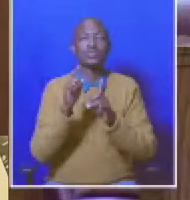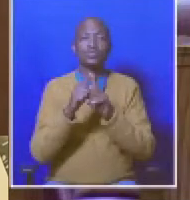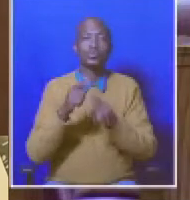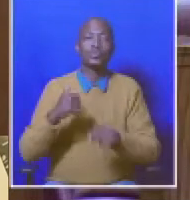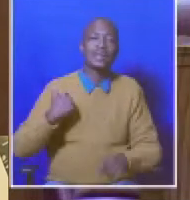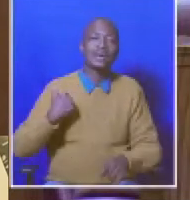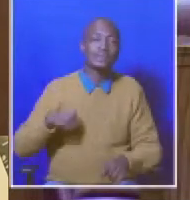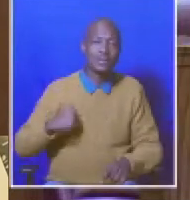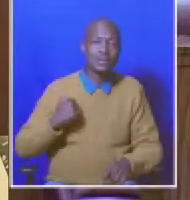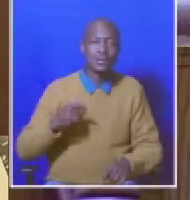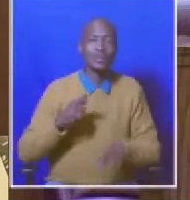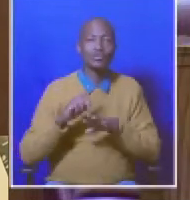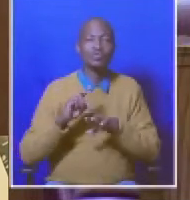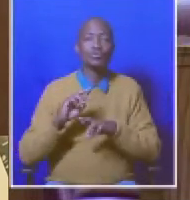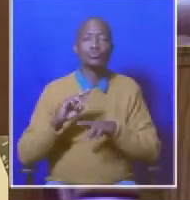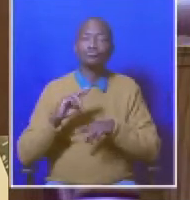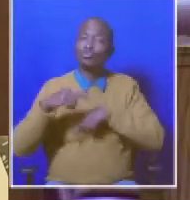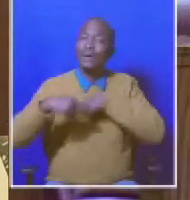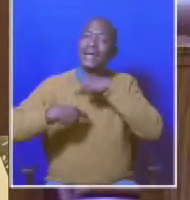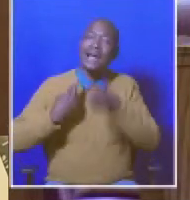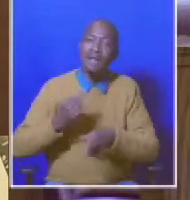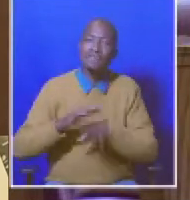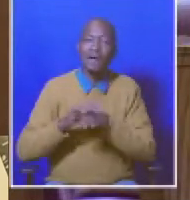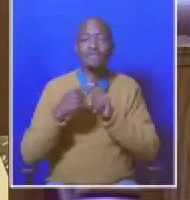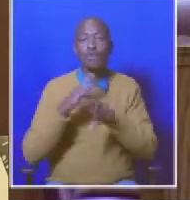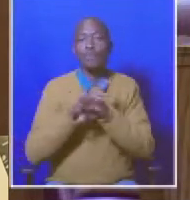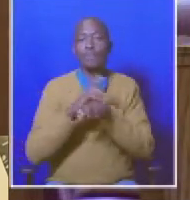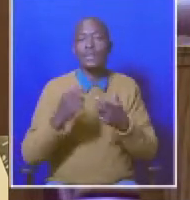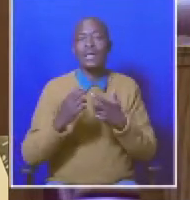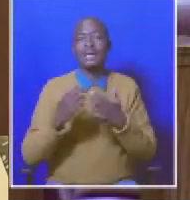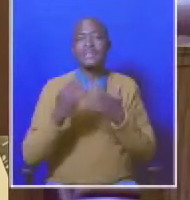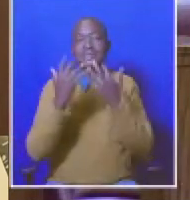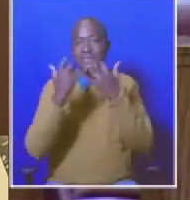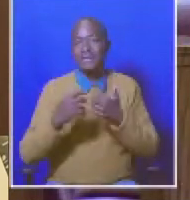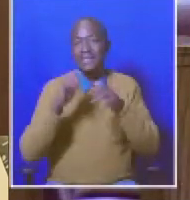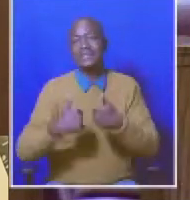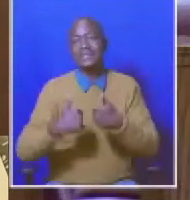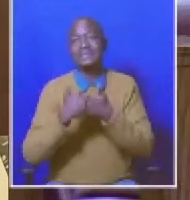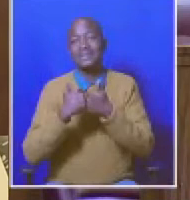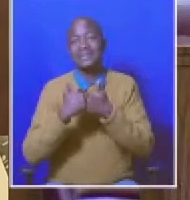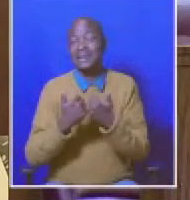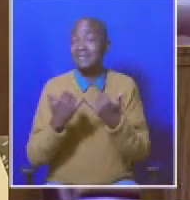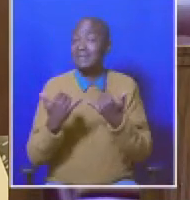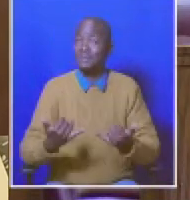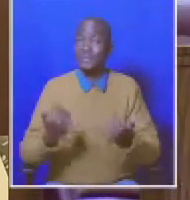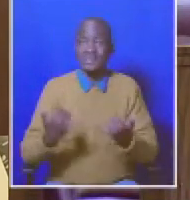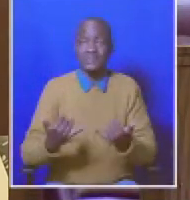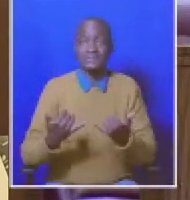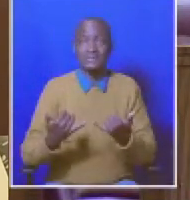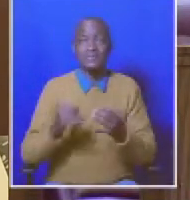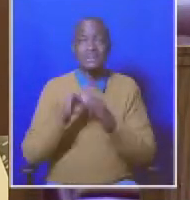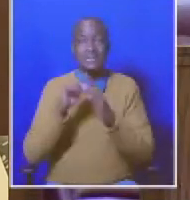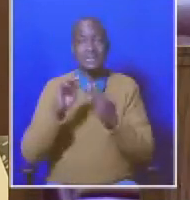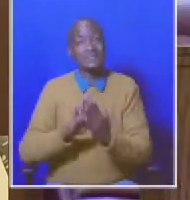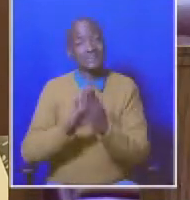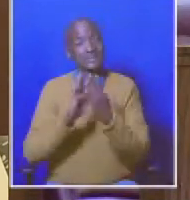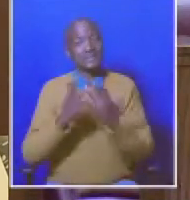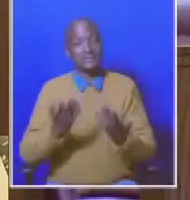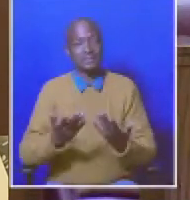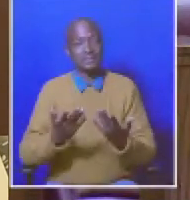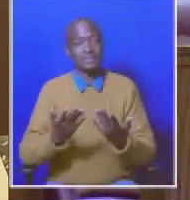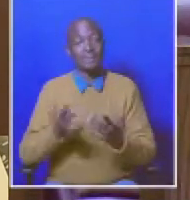municipality to recover from its financial challenges, which it is currently facing.